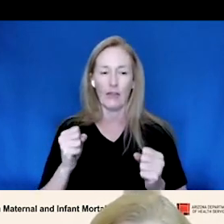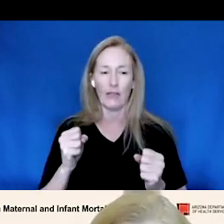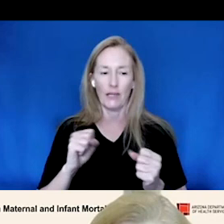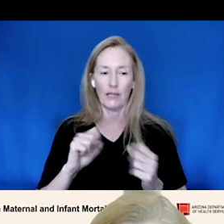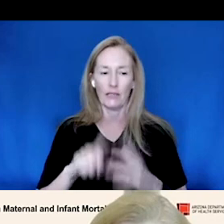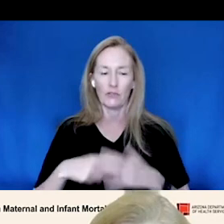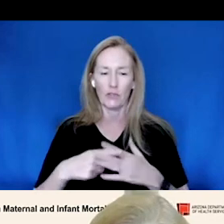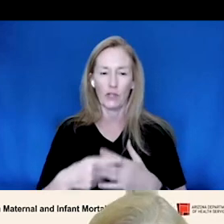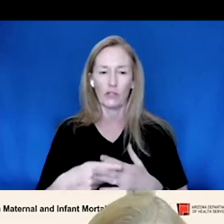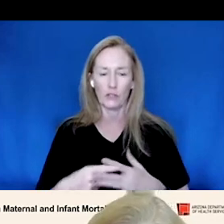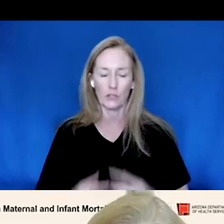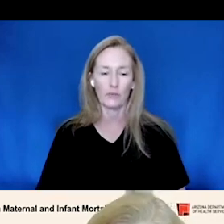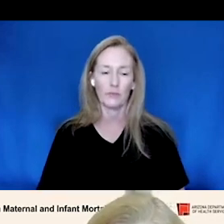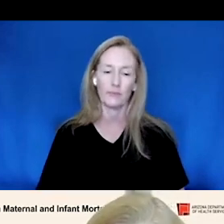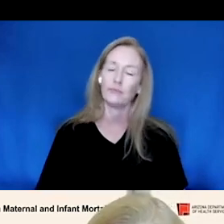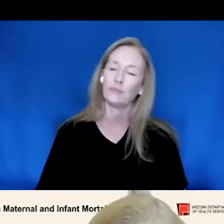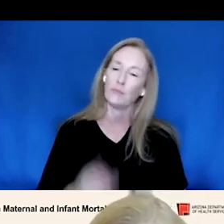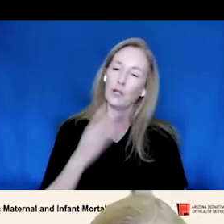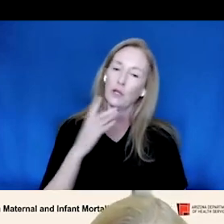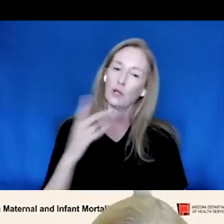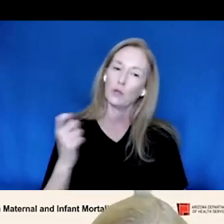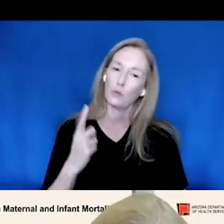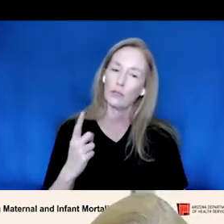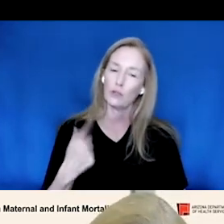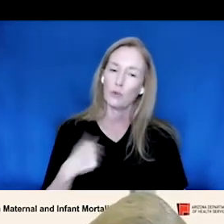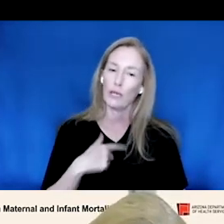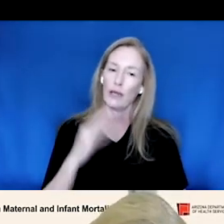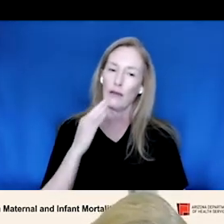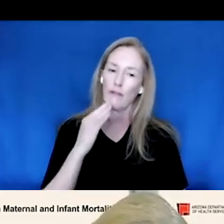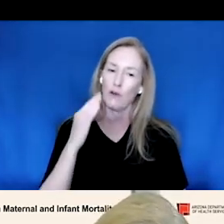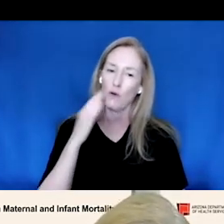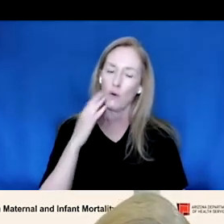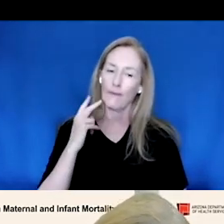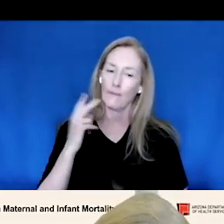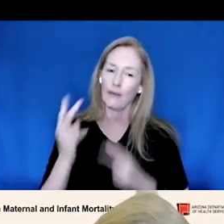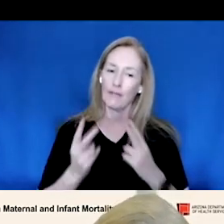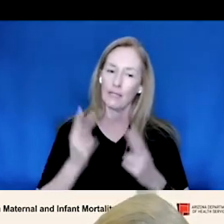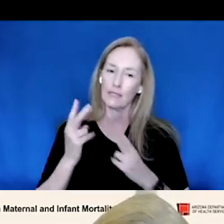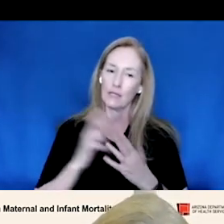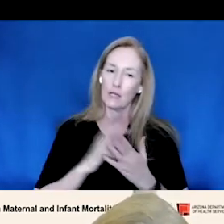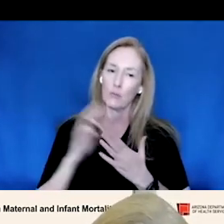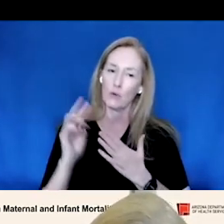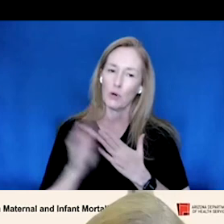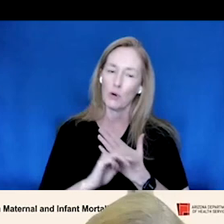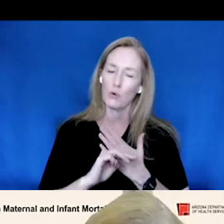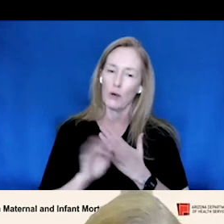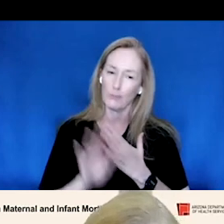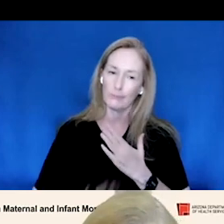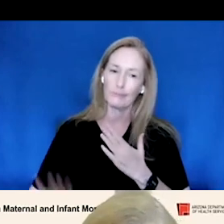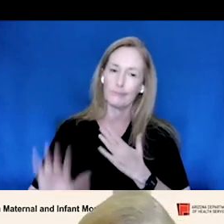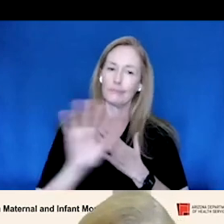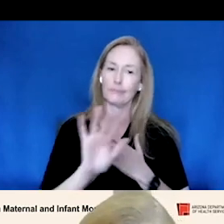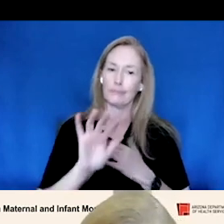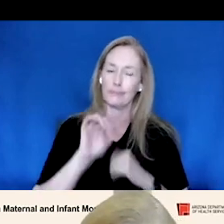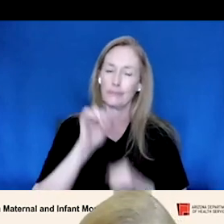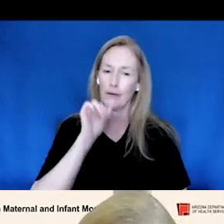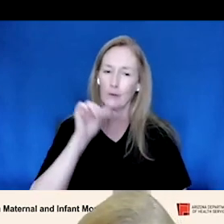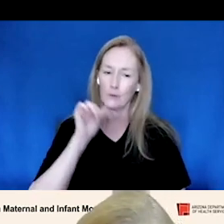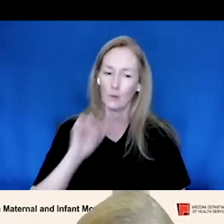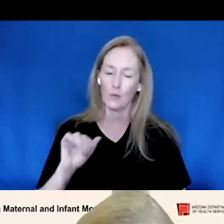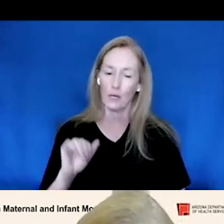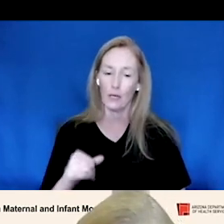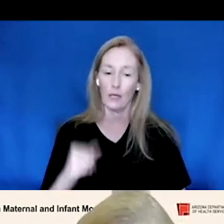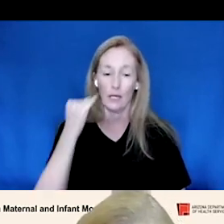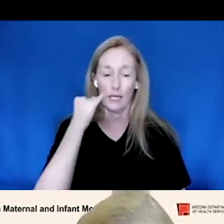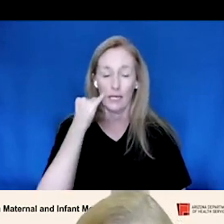Hi, another great question. We have home visiting programs throughout the state. And so if you wanted